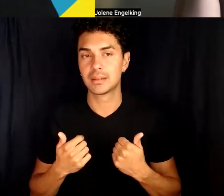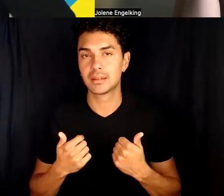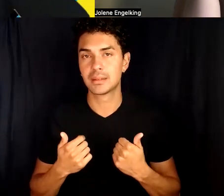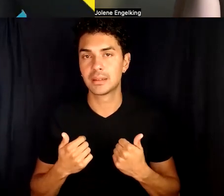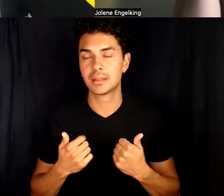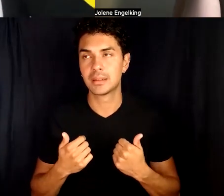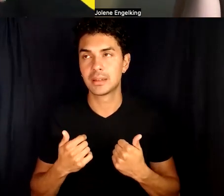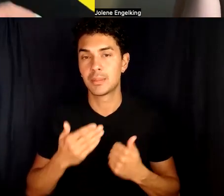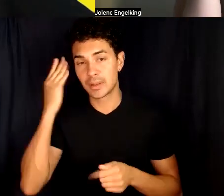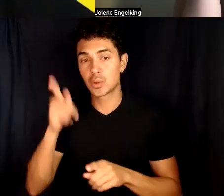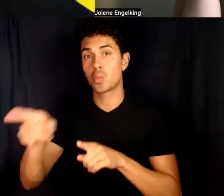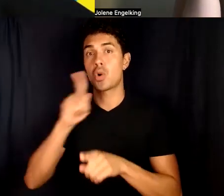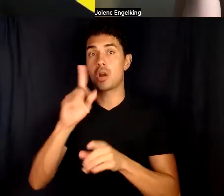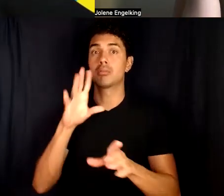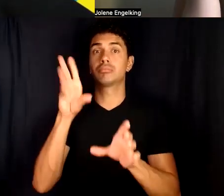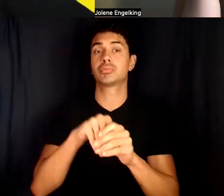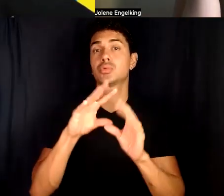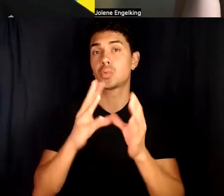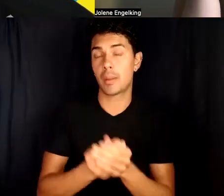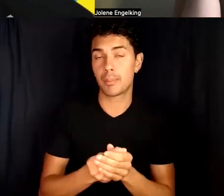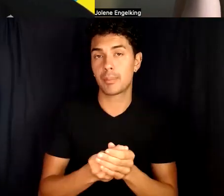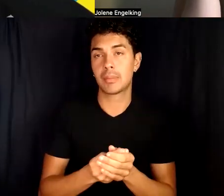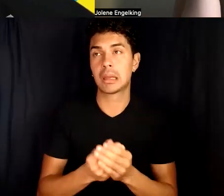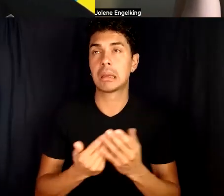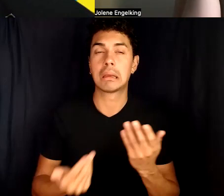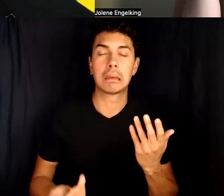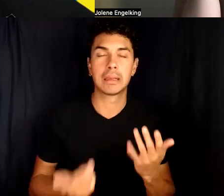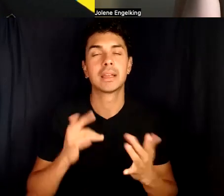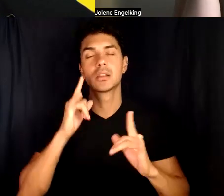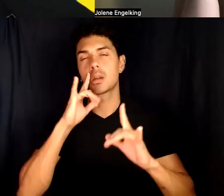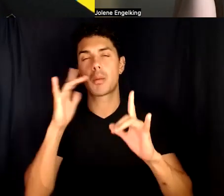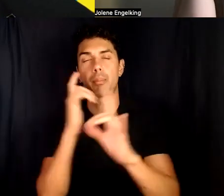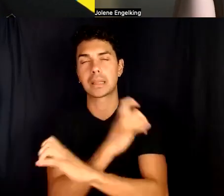jurisdiction, when really that's not the case at all. And